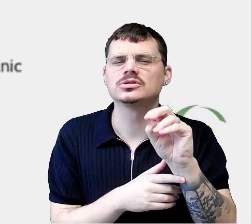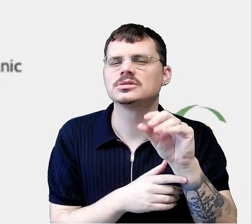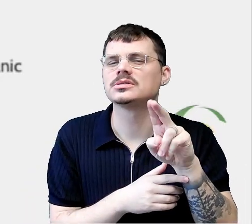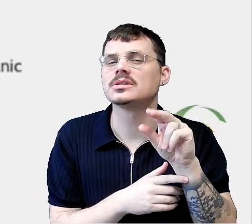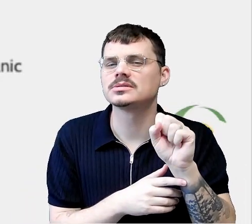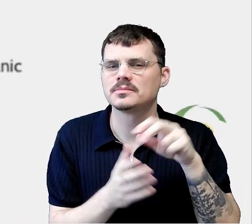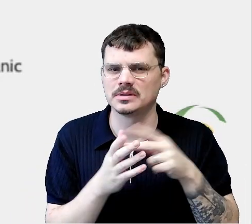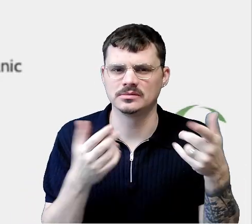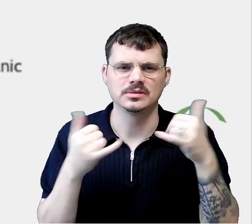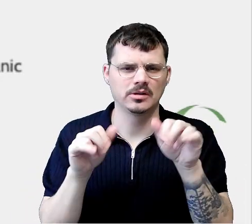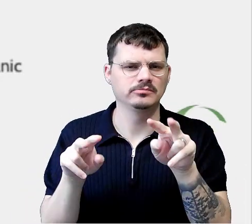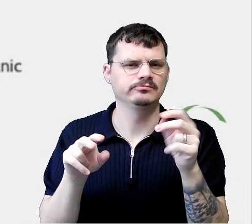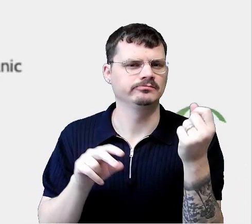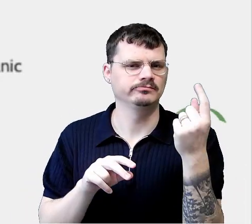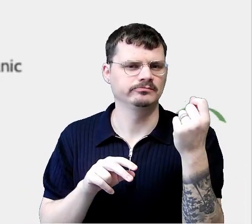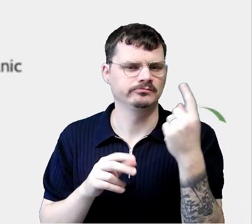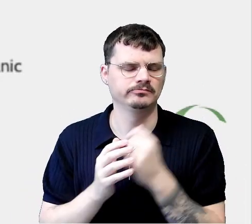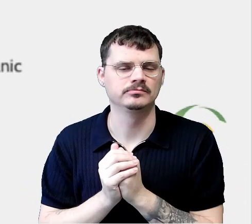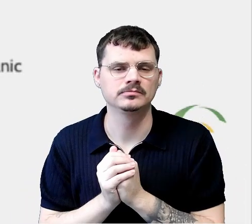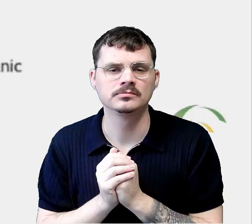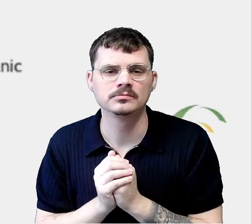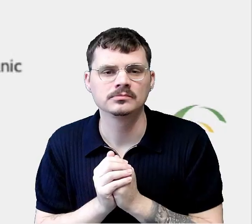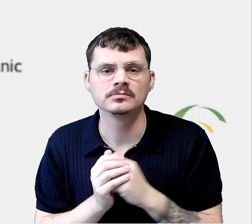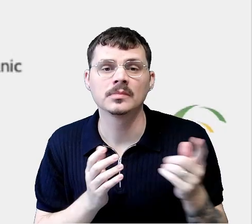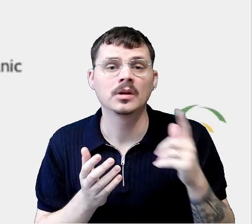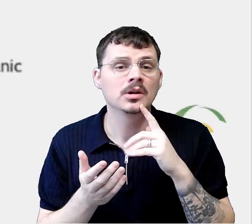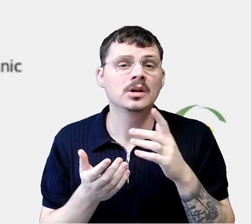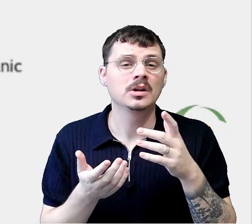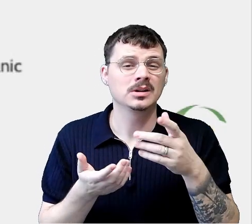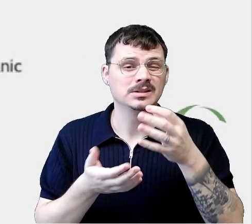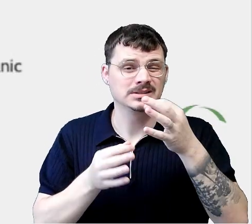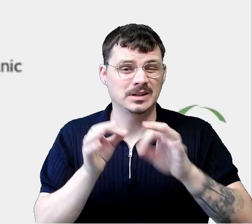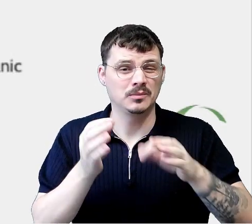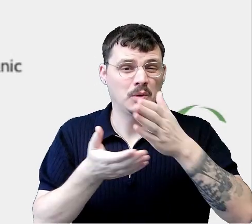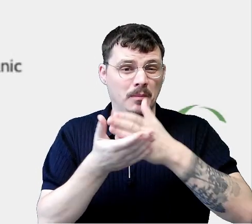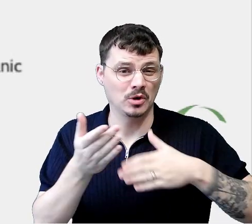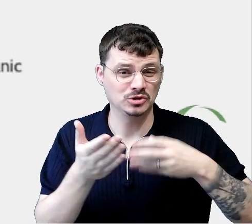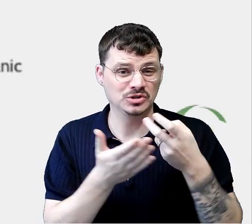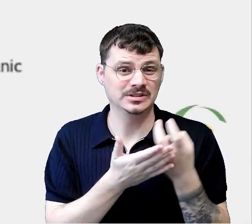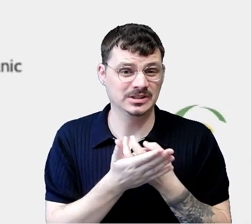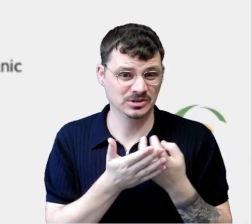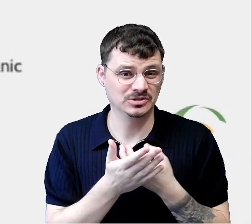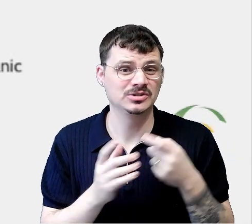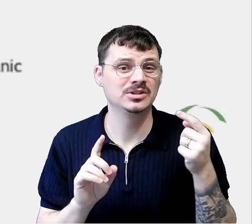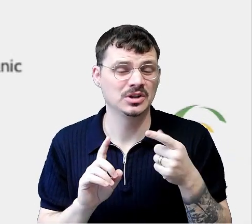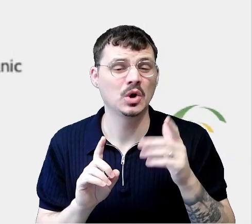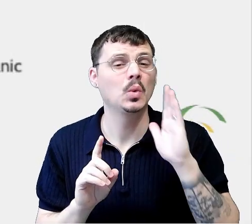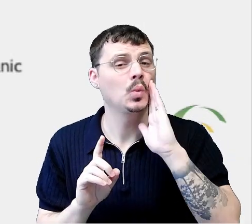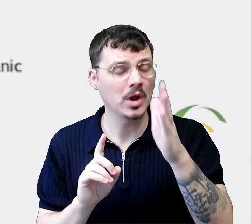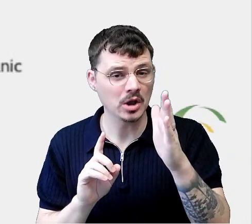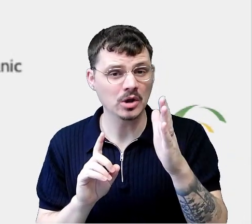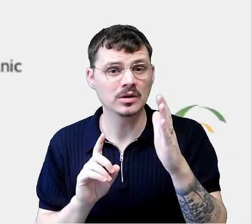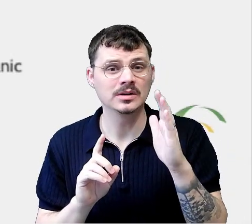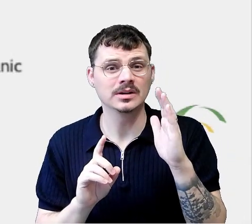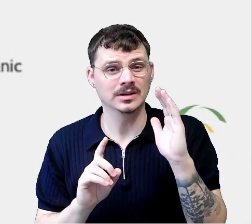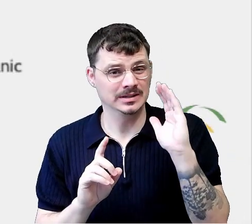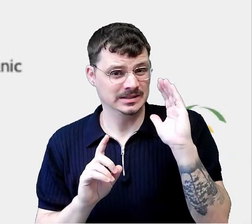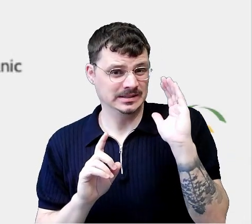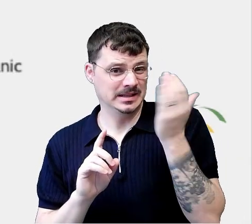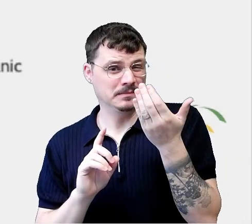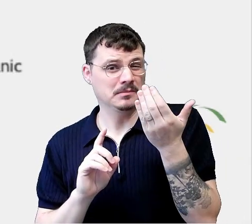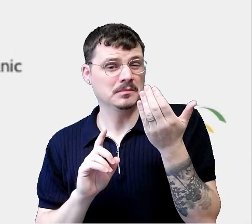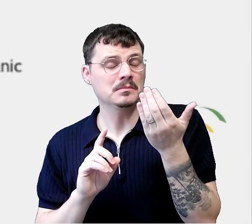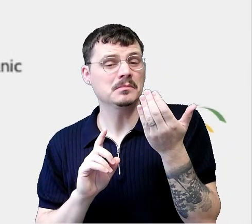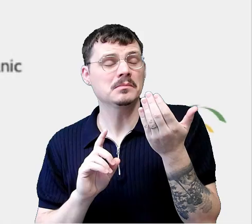is fascinating because certain simple partial seizures will appear